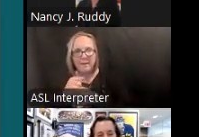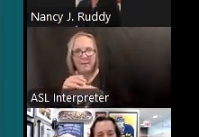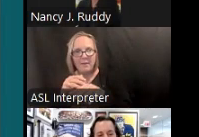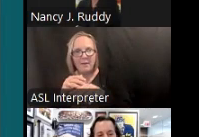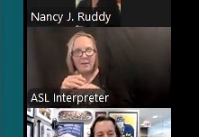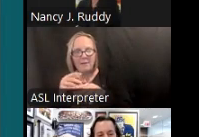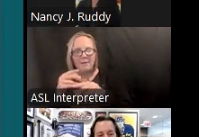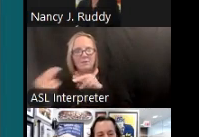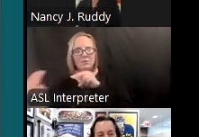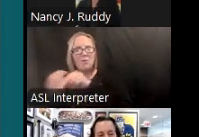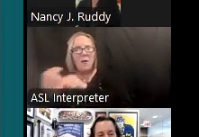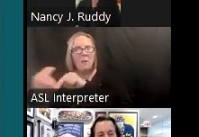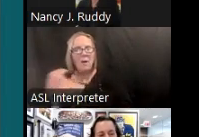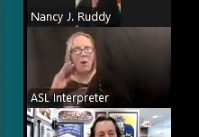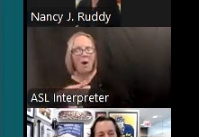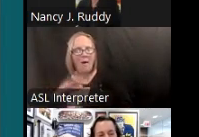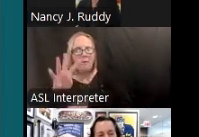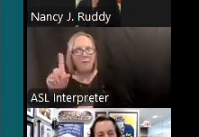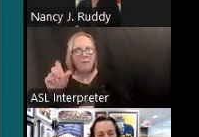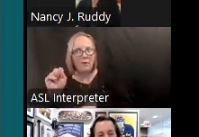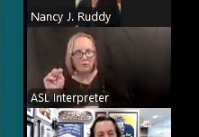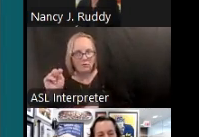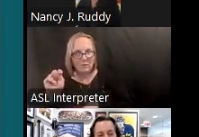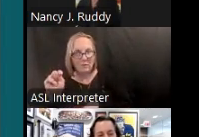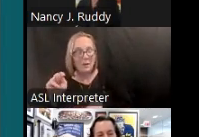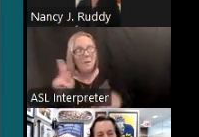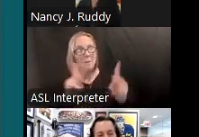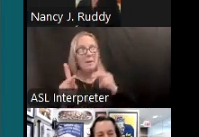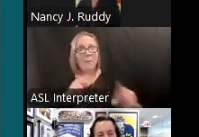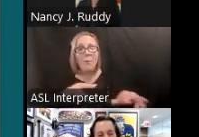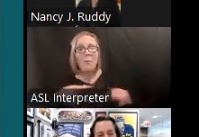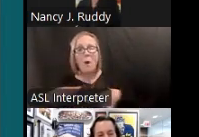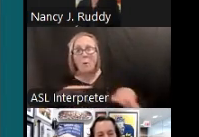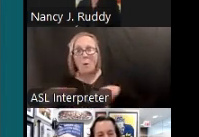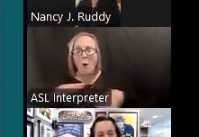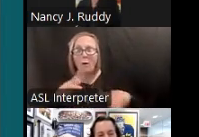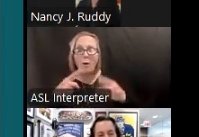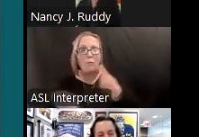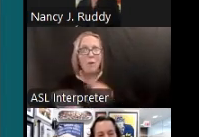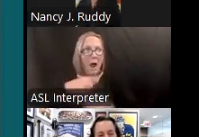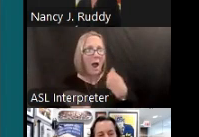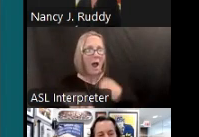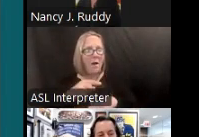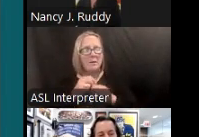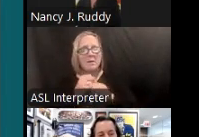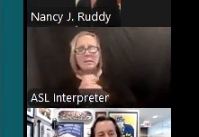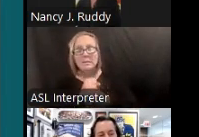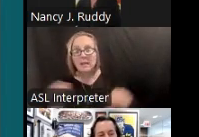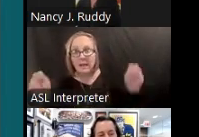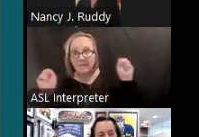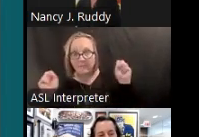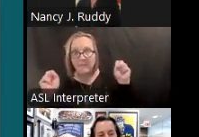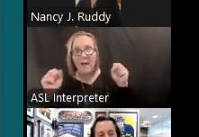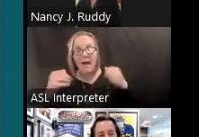Street. Pedestrian access will be safe and be along art-activated facades with entry through